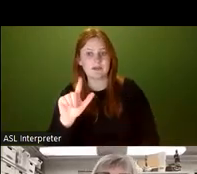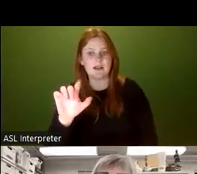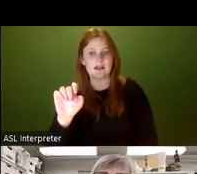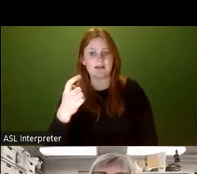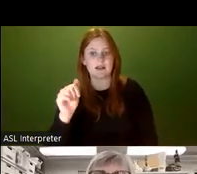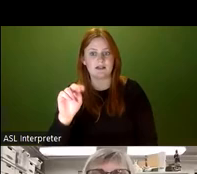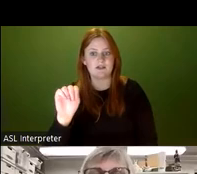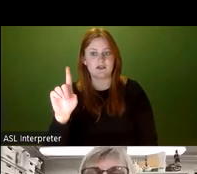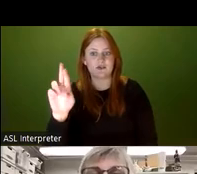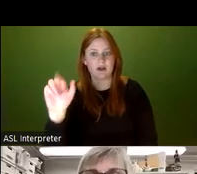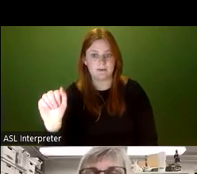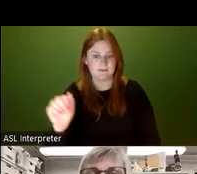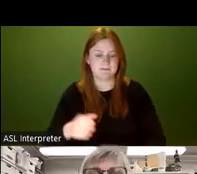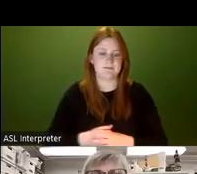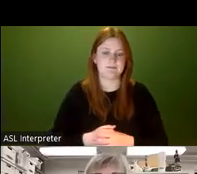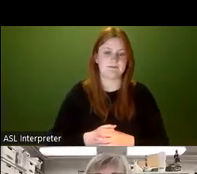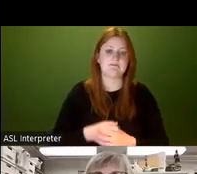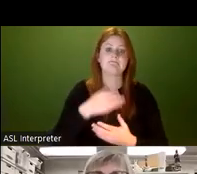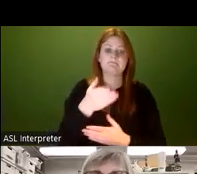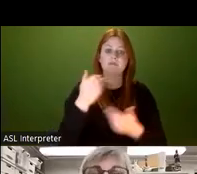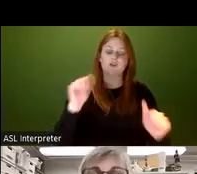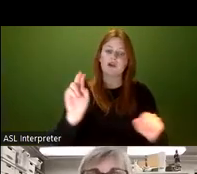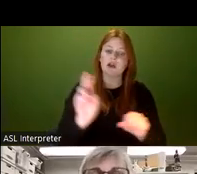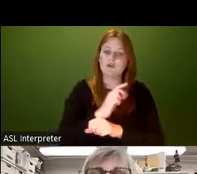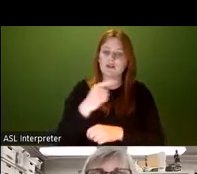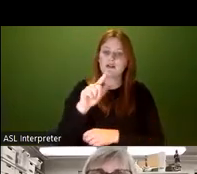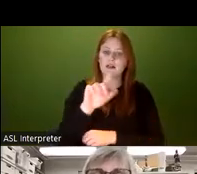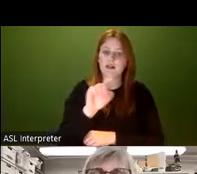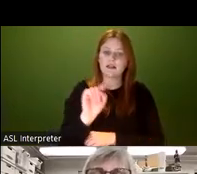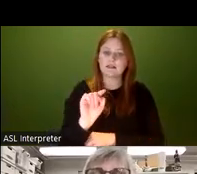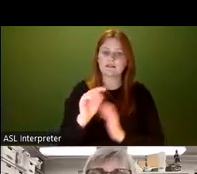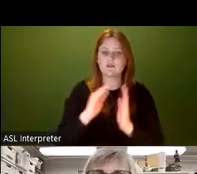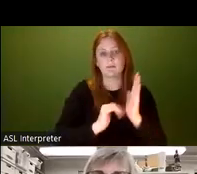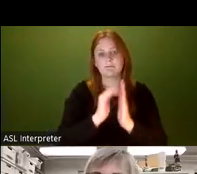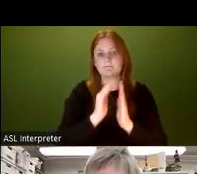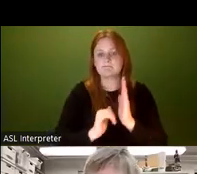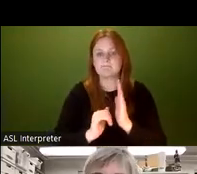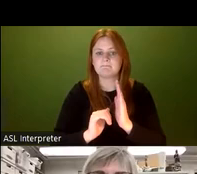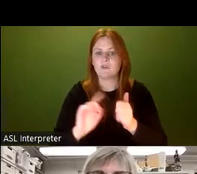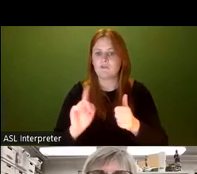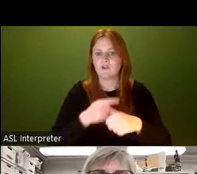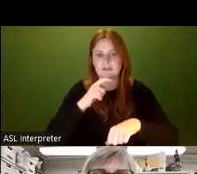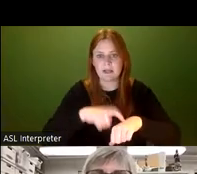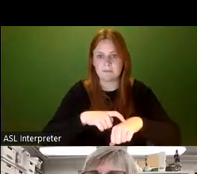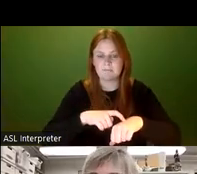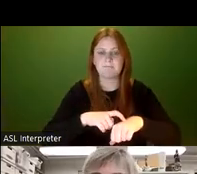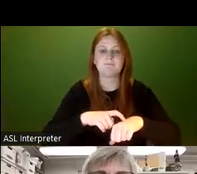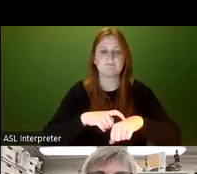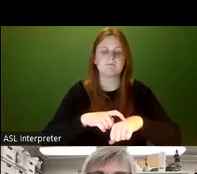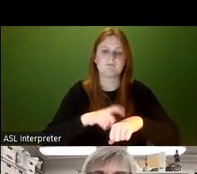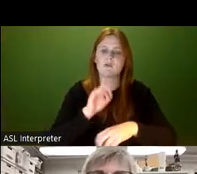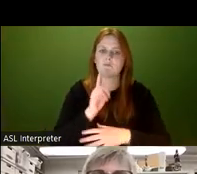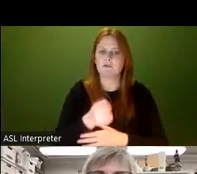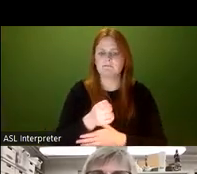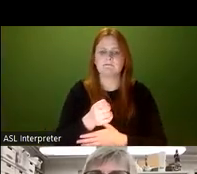here I tried using the glazes on a piece for the first time. It's a mix of